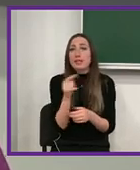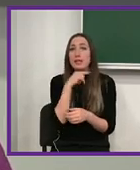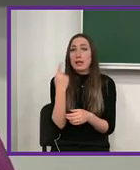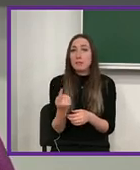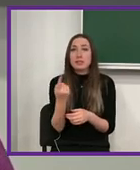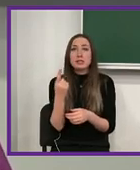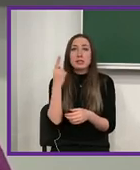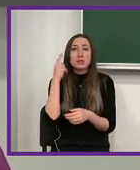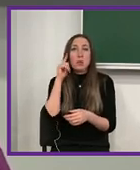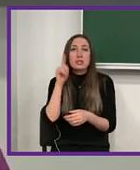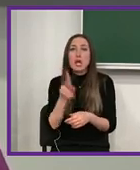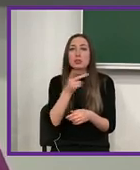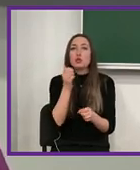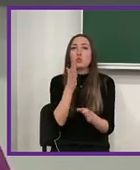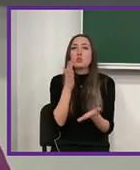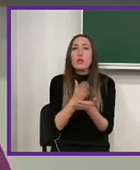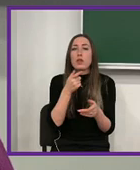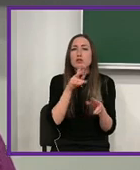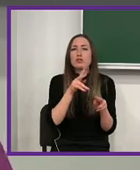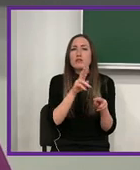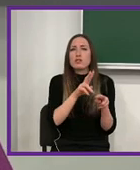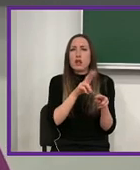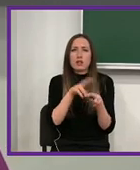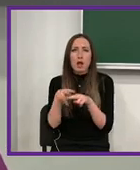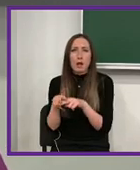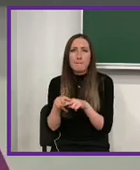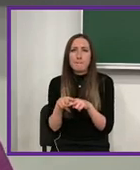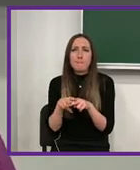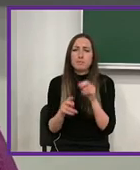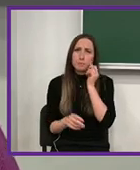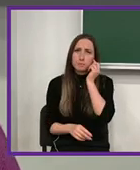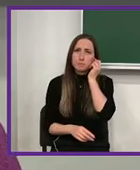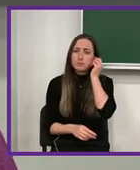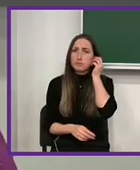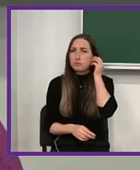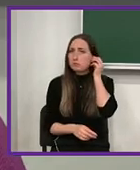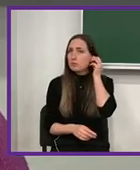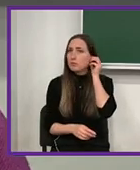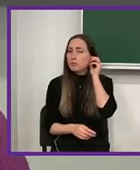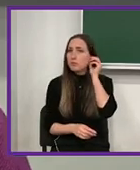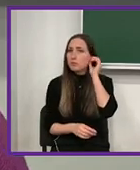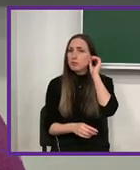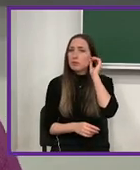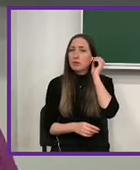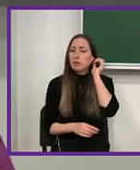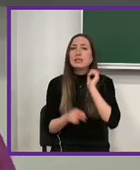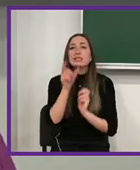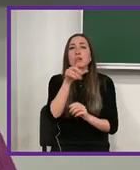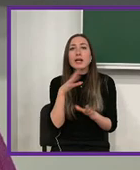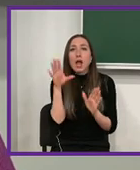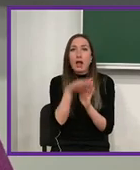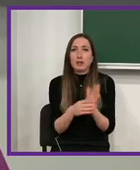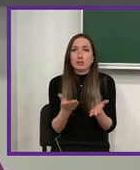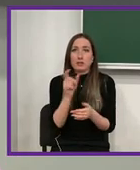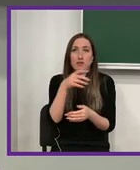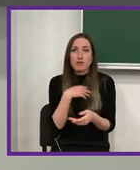you can actually involve people again. It was the lady has raised the issue of, you know, of the